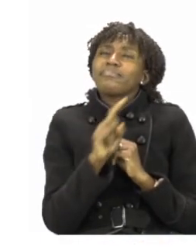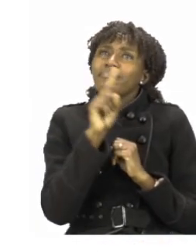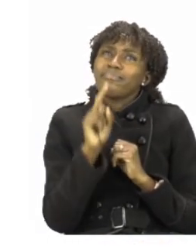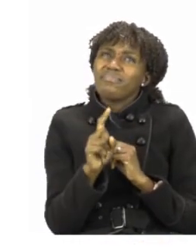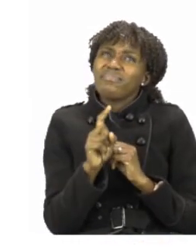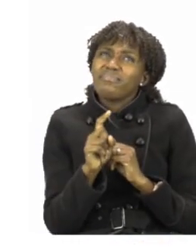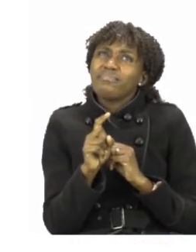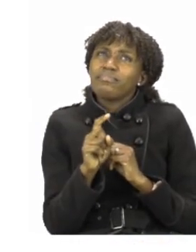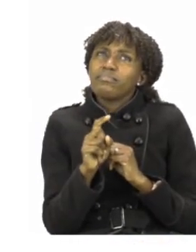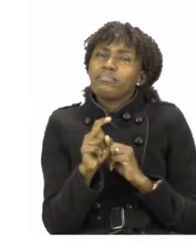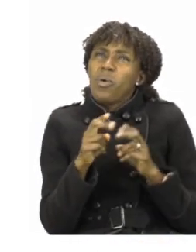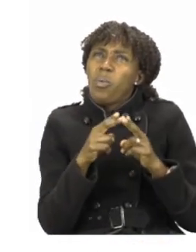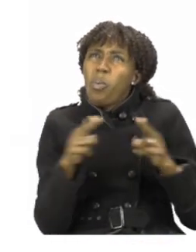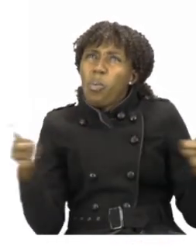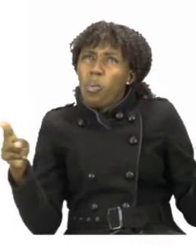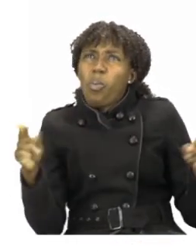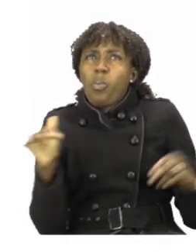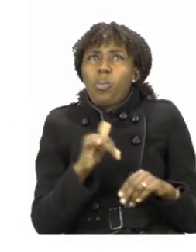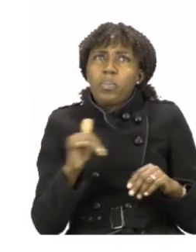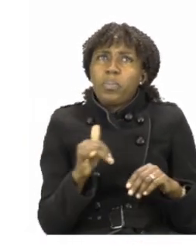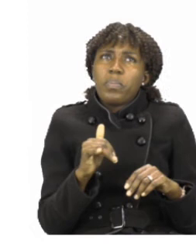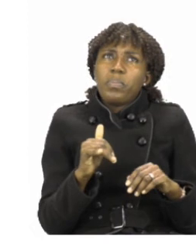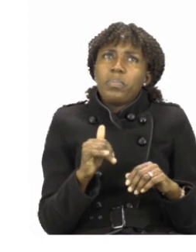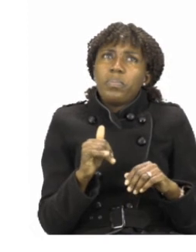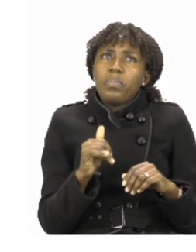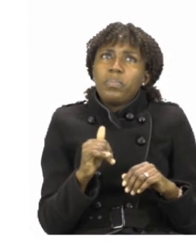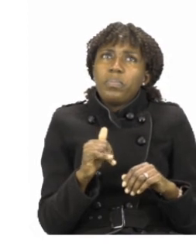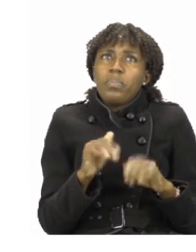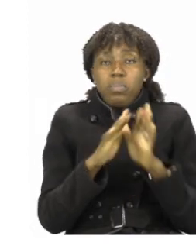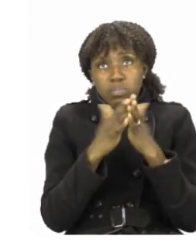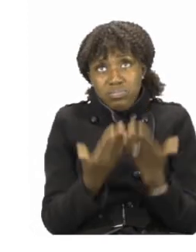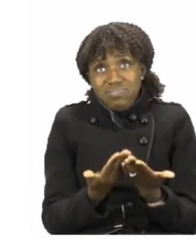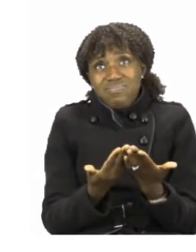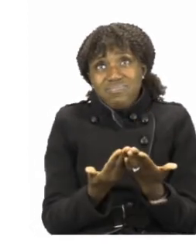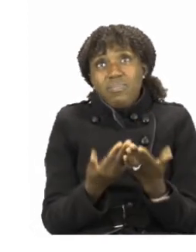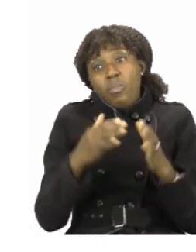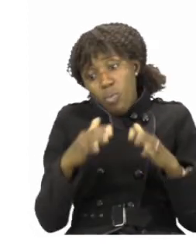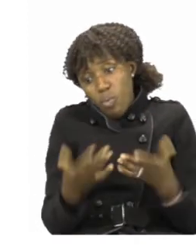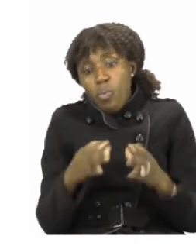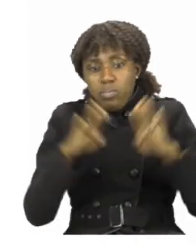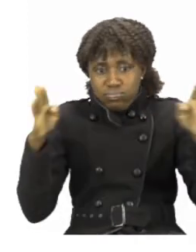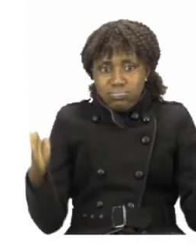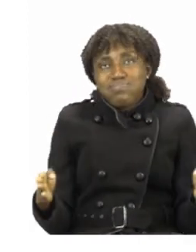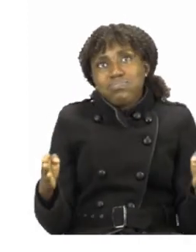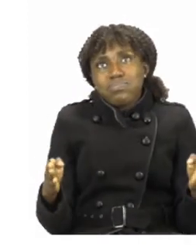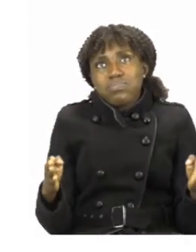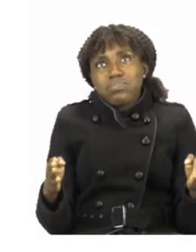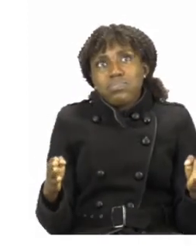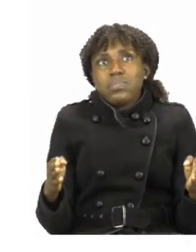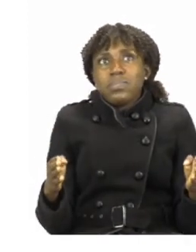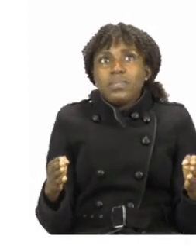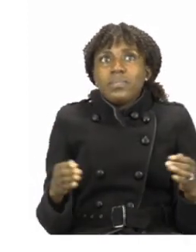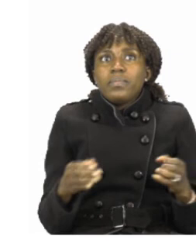which item is the longest? Is it the book or is it the table? And then the